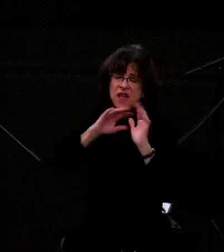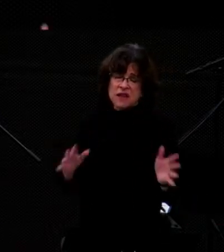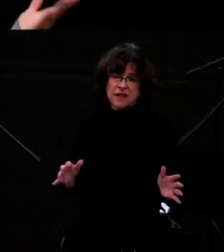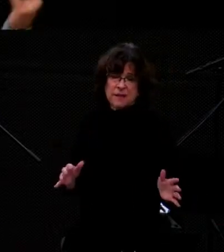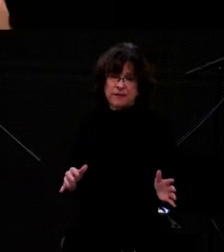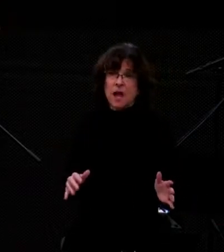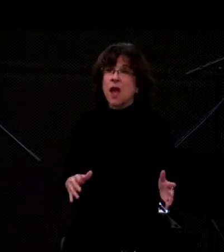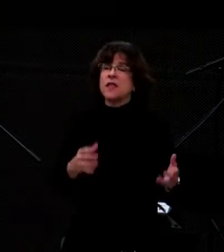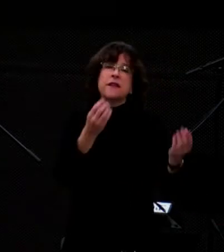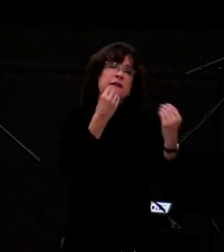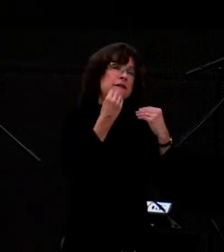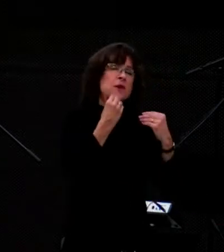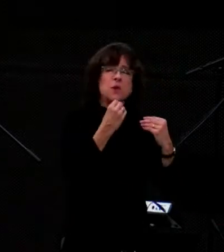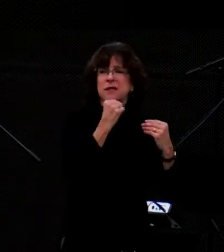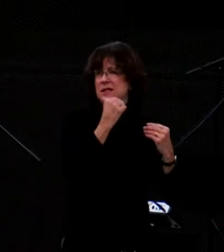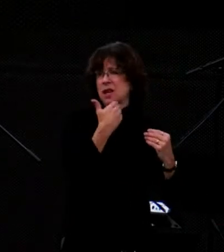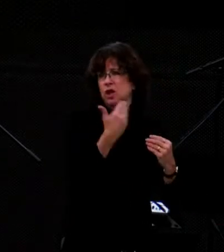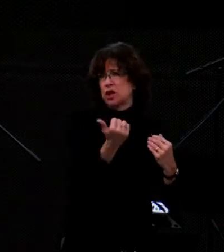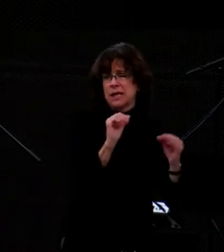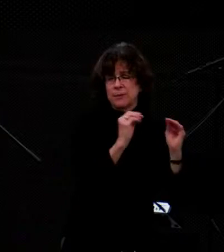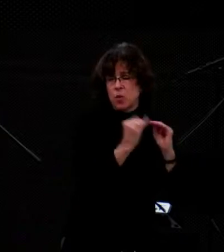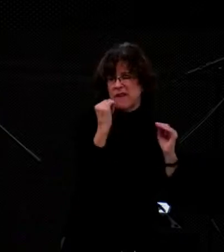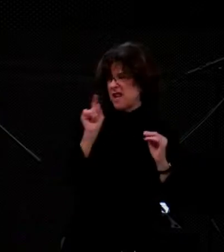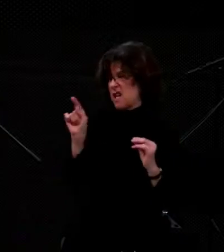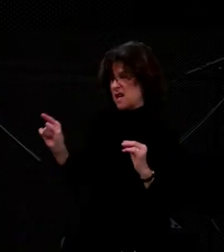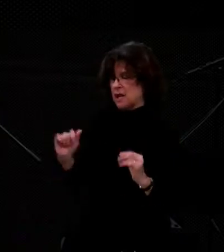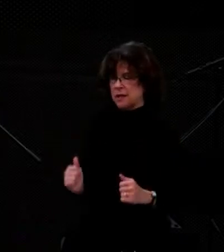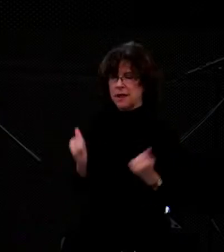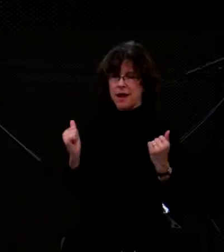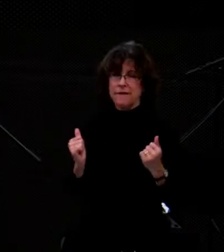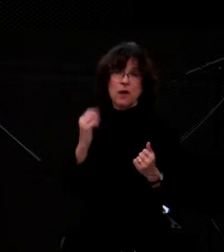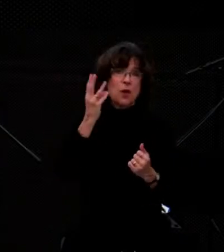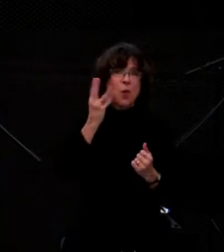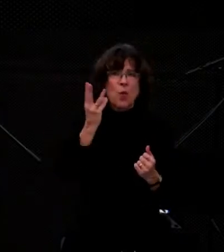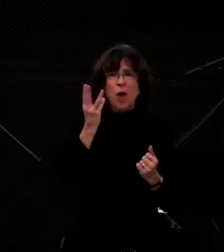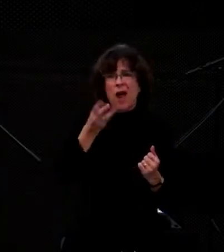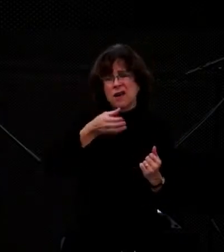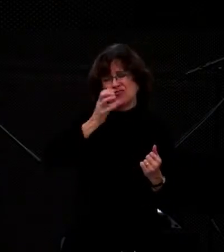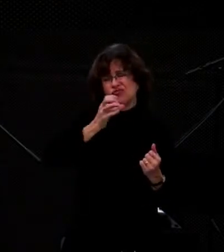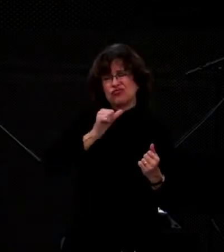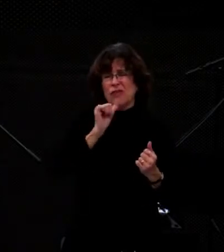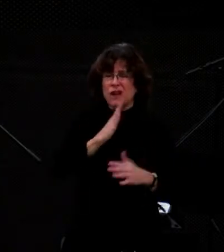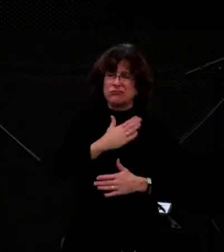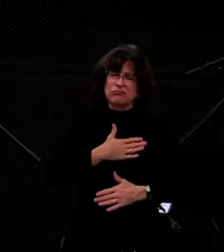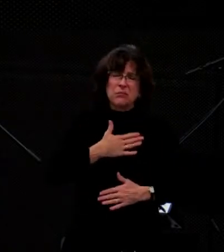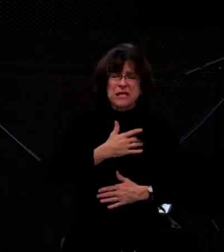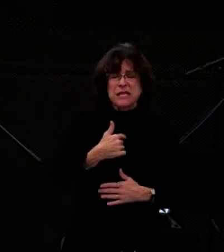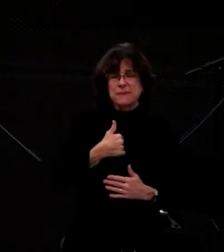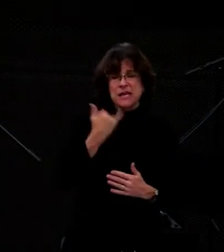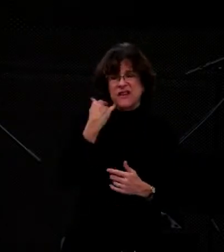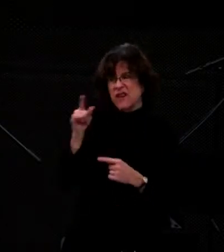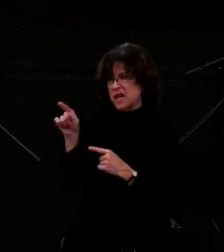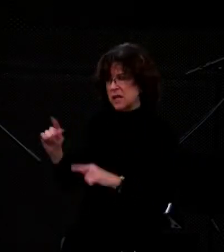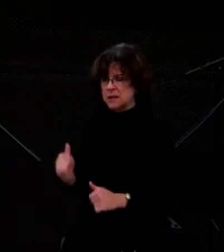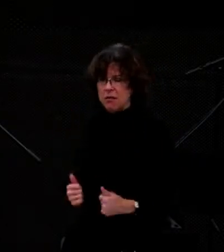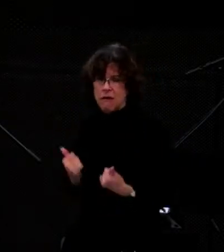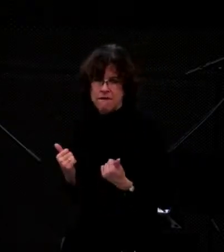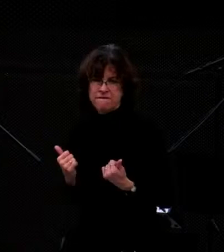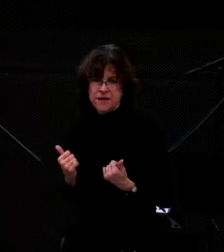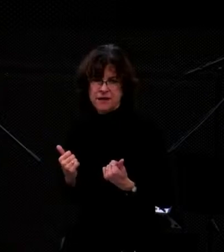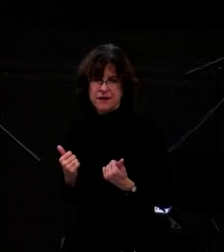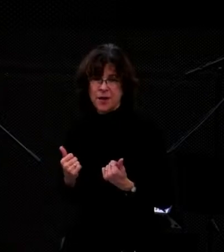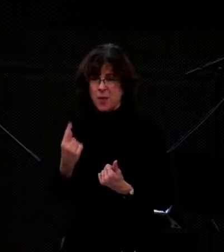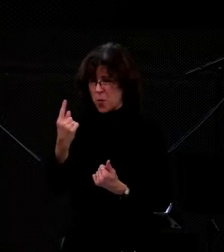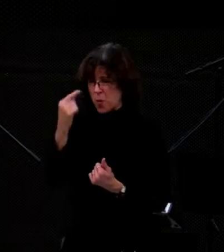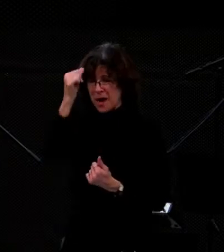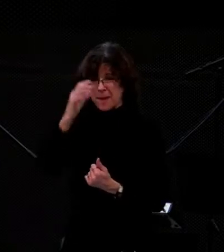"The food has no taste. The wine has no riches. As long as Mordecai lives, the one man